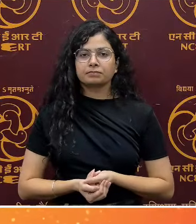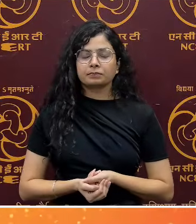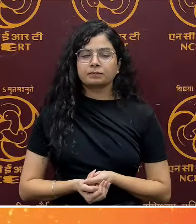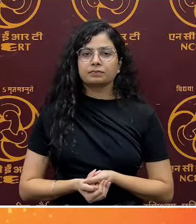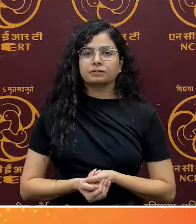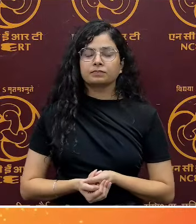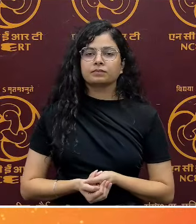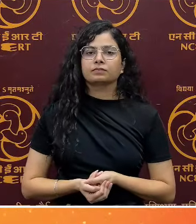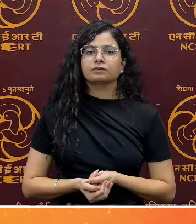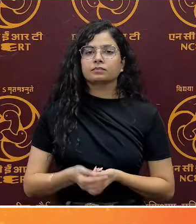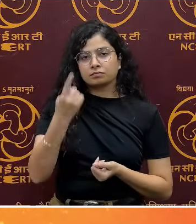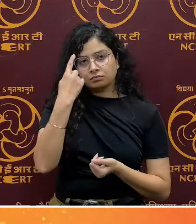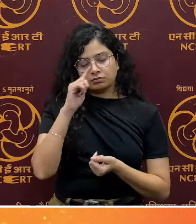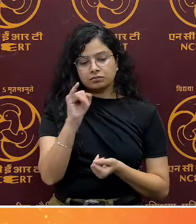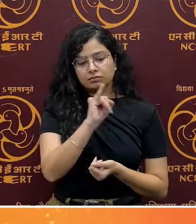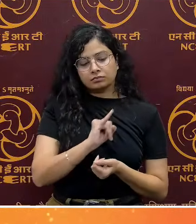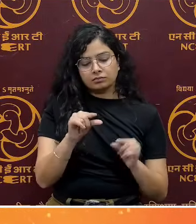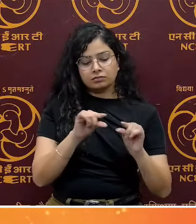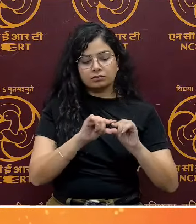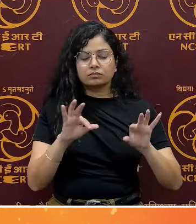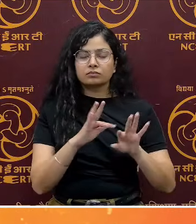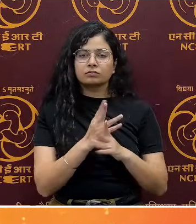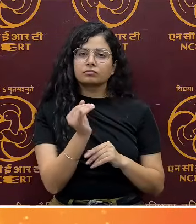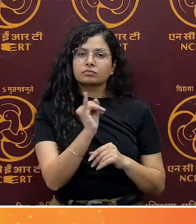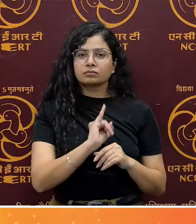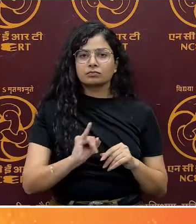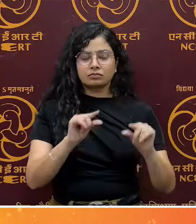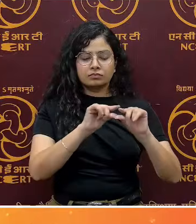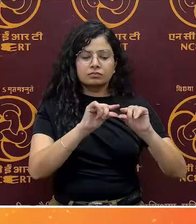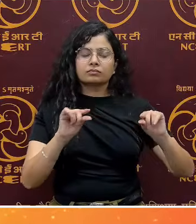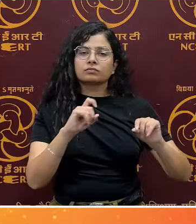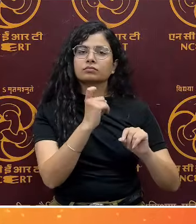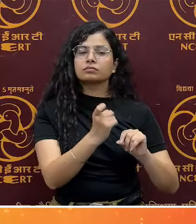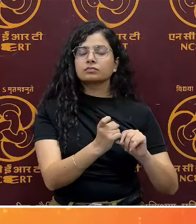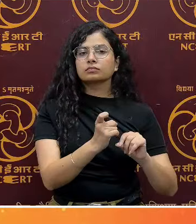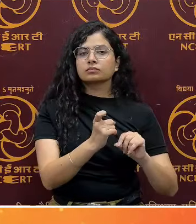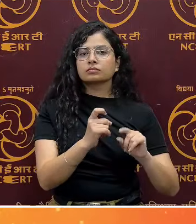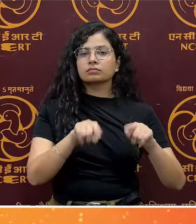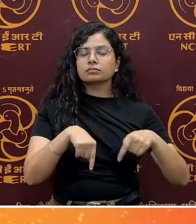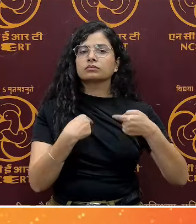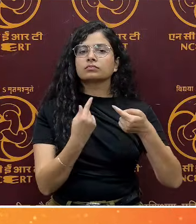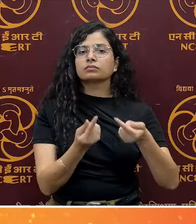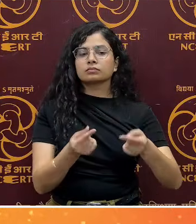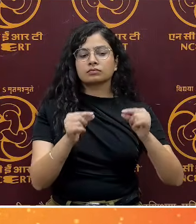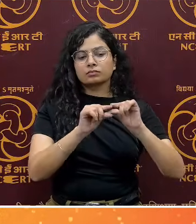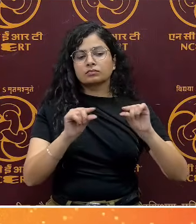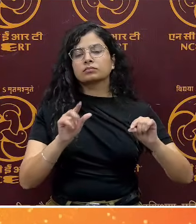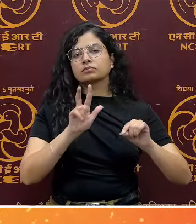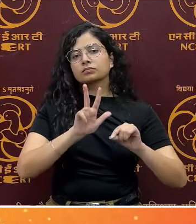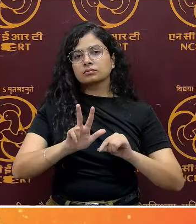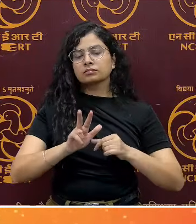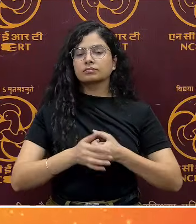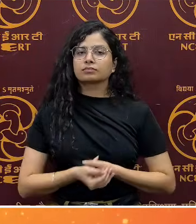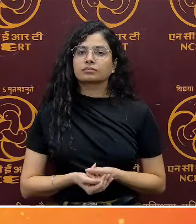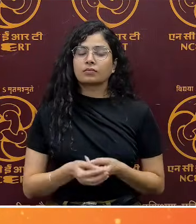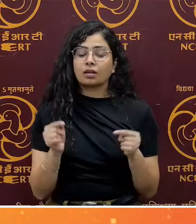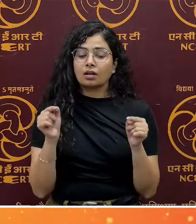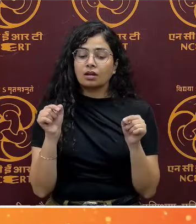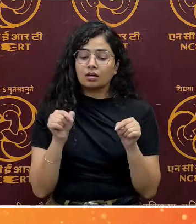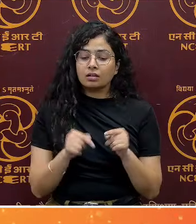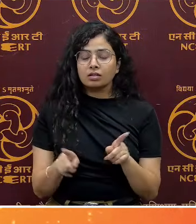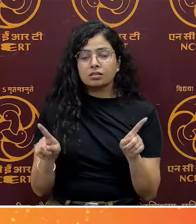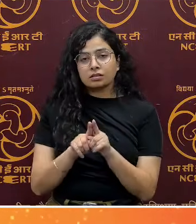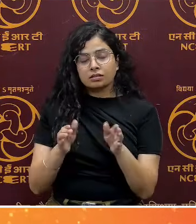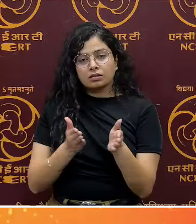and for sixth row it will be 6, for seventh row it will be 7, and for eighth row it will be 8. In this way we have